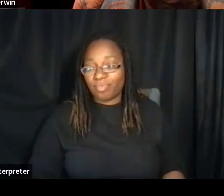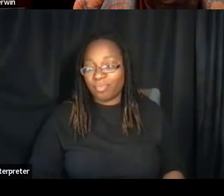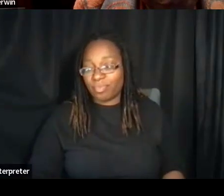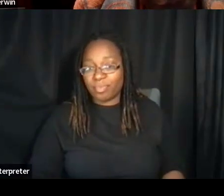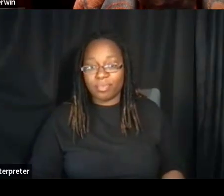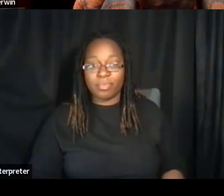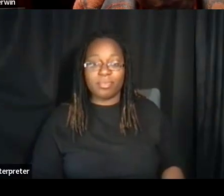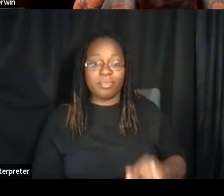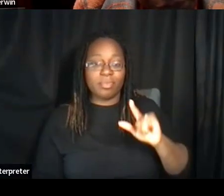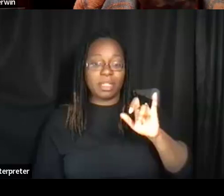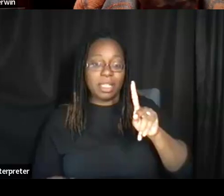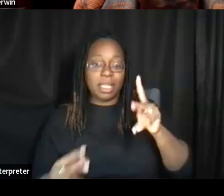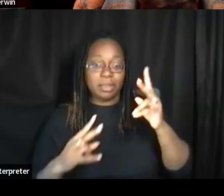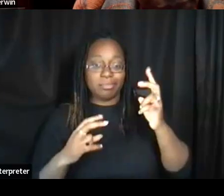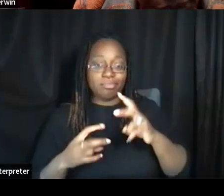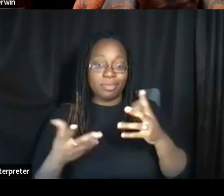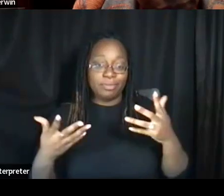The link has been in the chat.